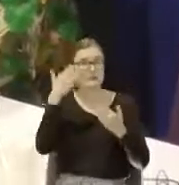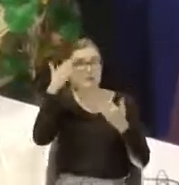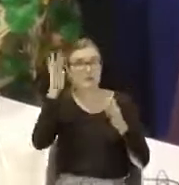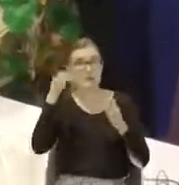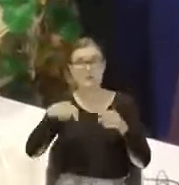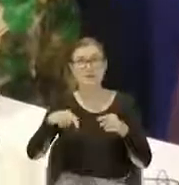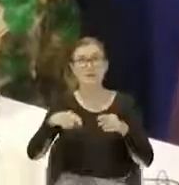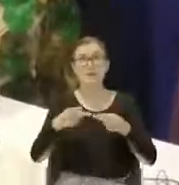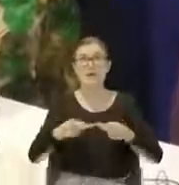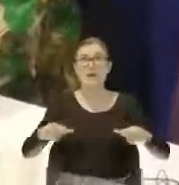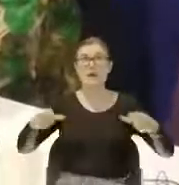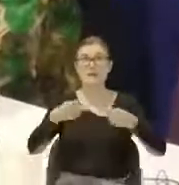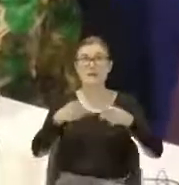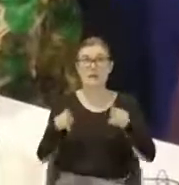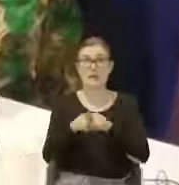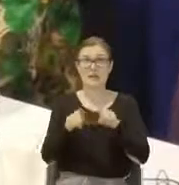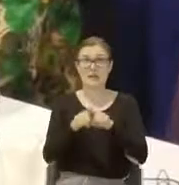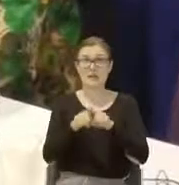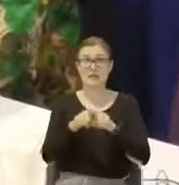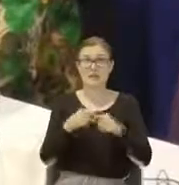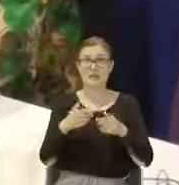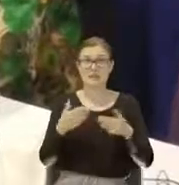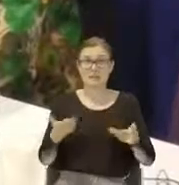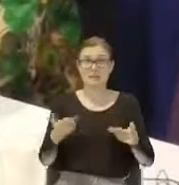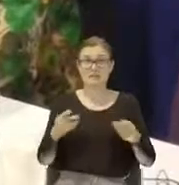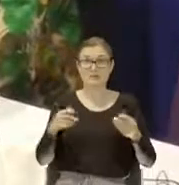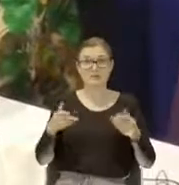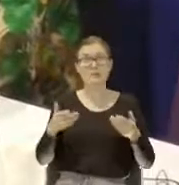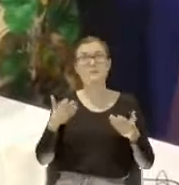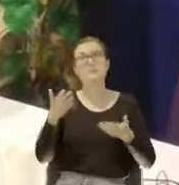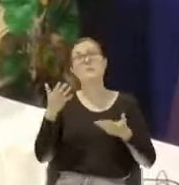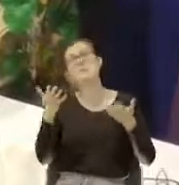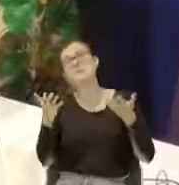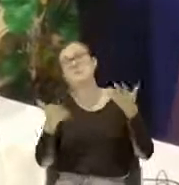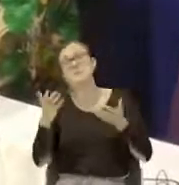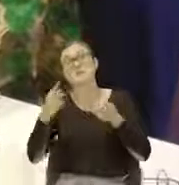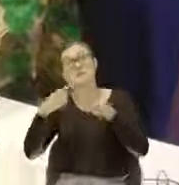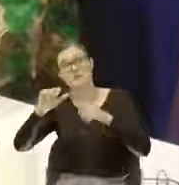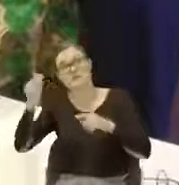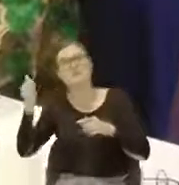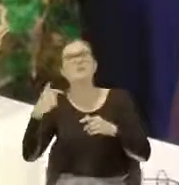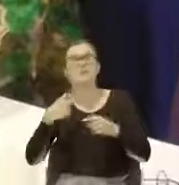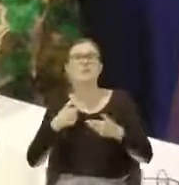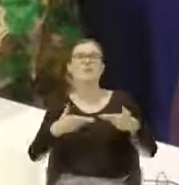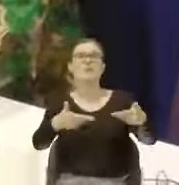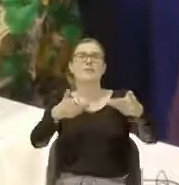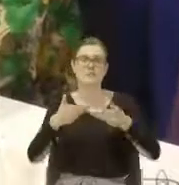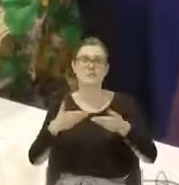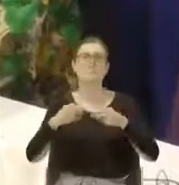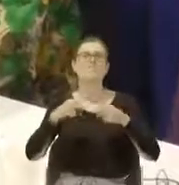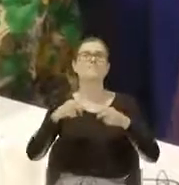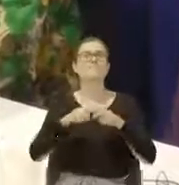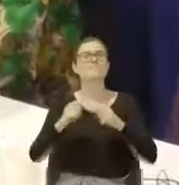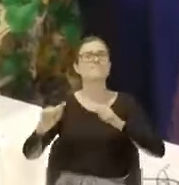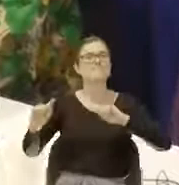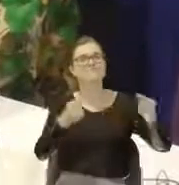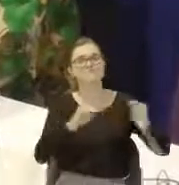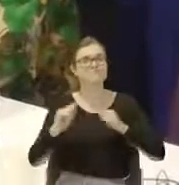join that conversation to advance some of these ideas and really get to